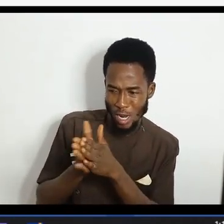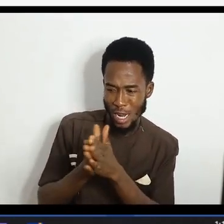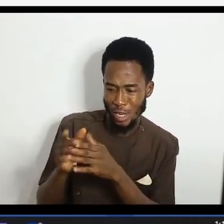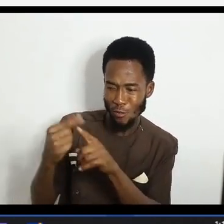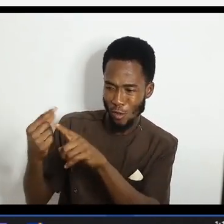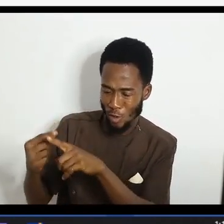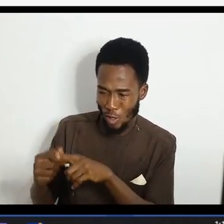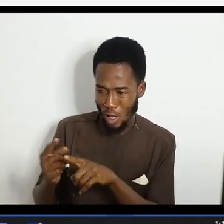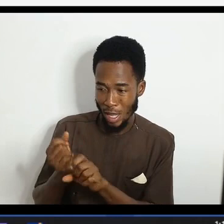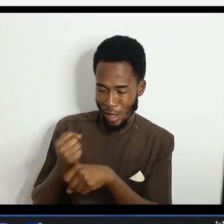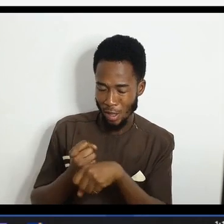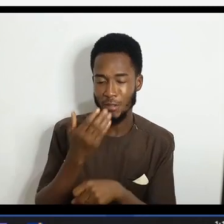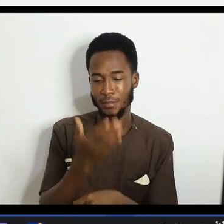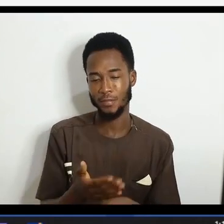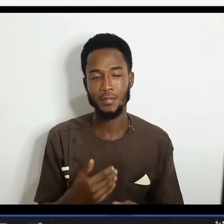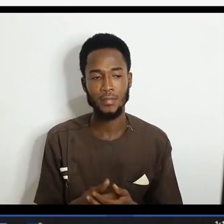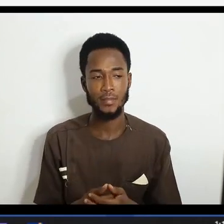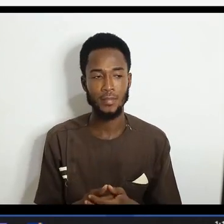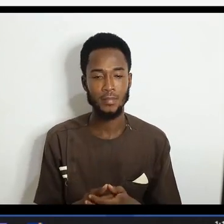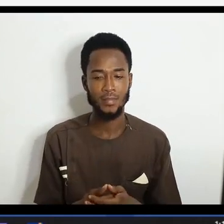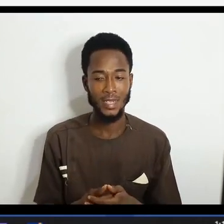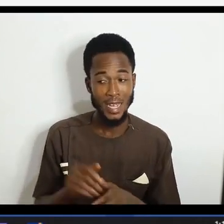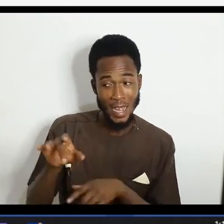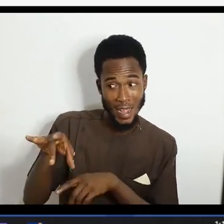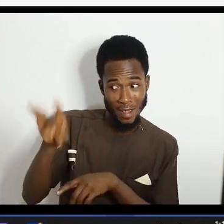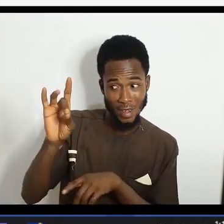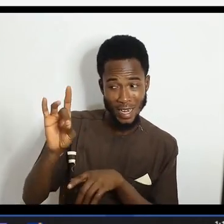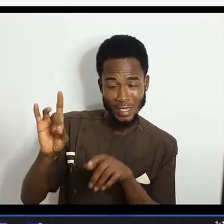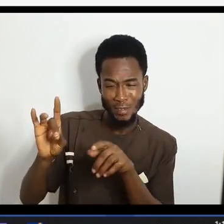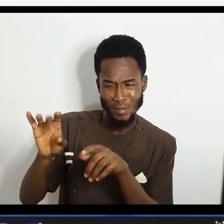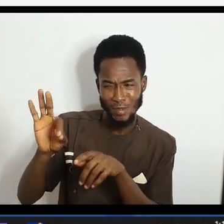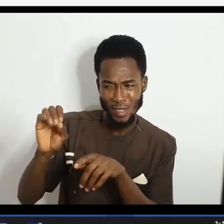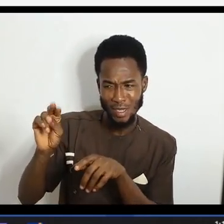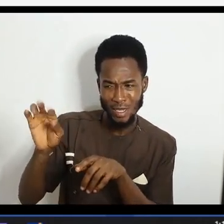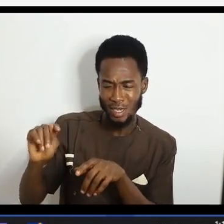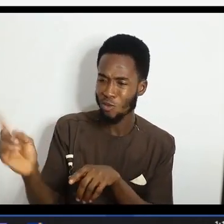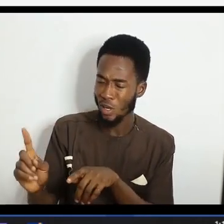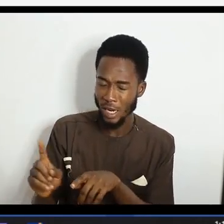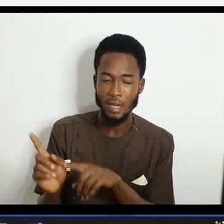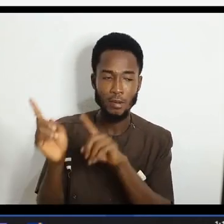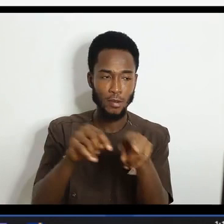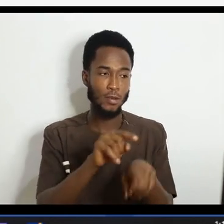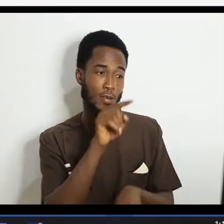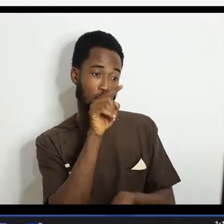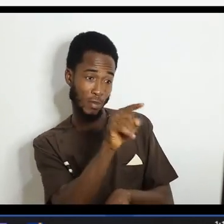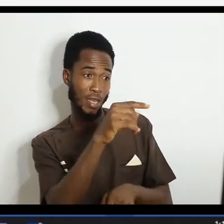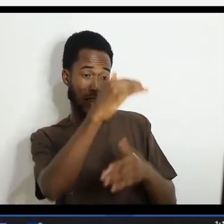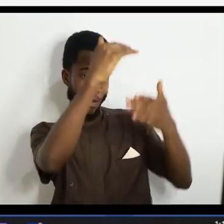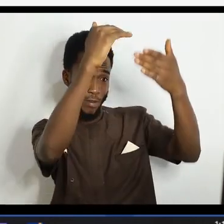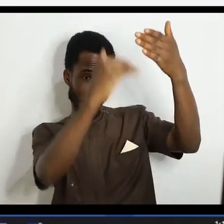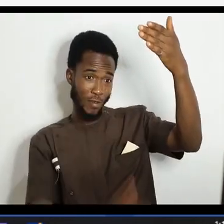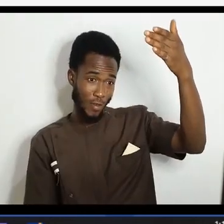so let's go straight to where you can find your font. If you click here, the font